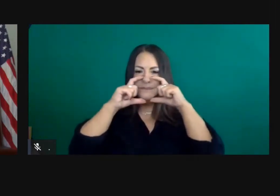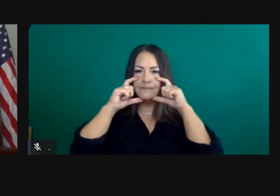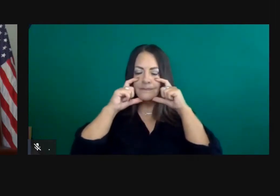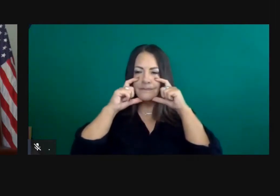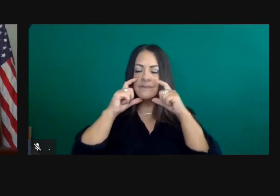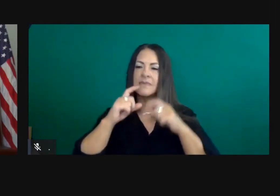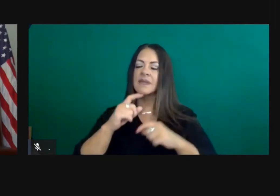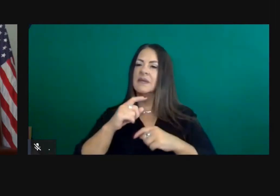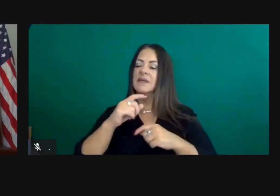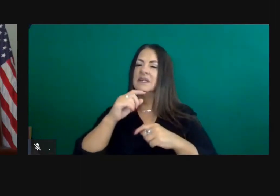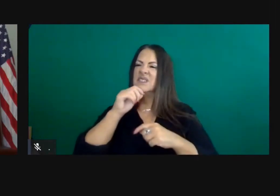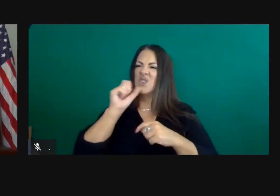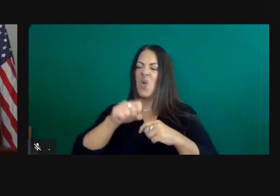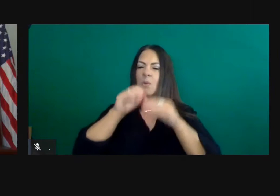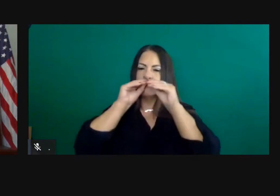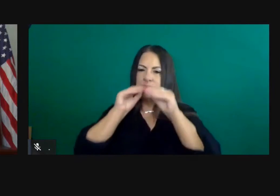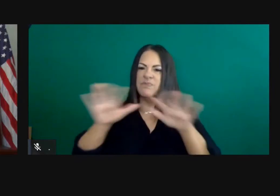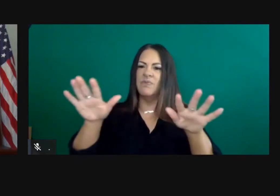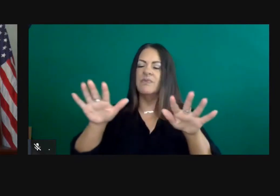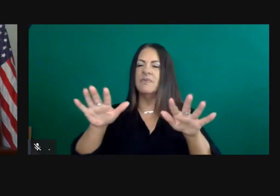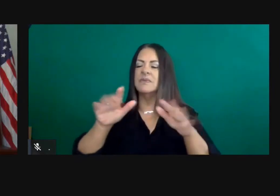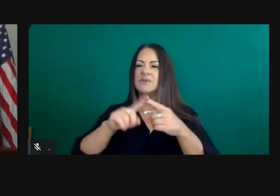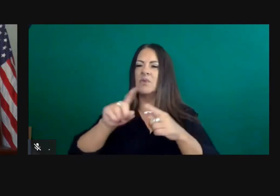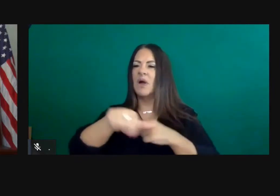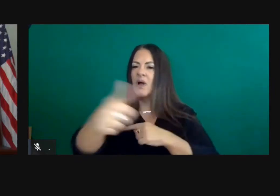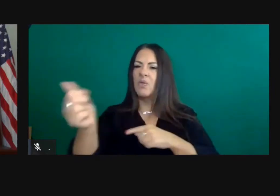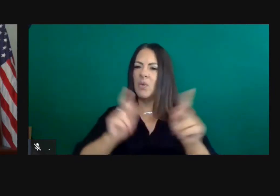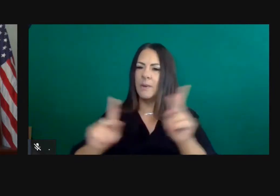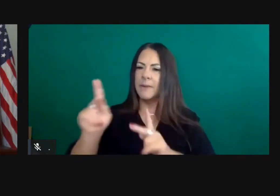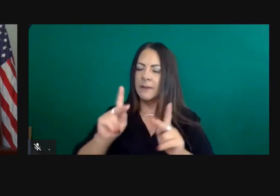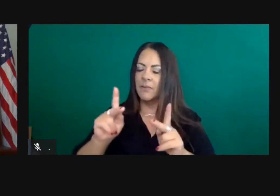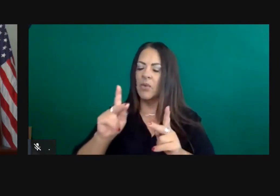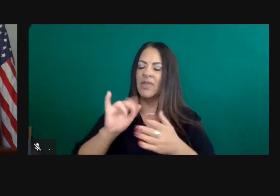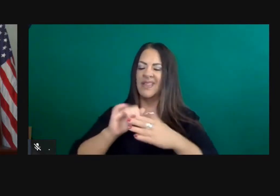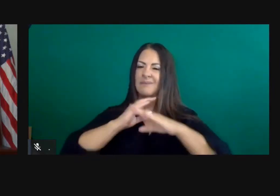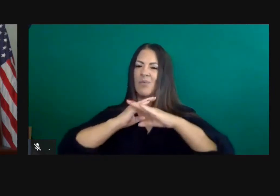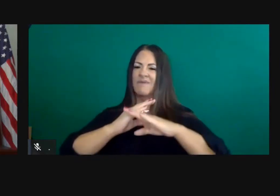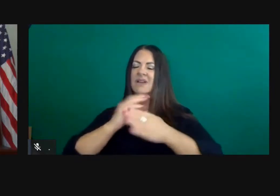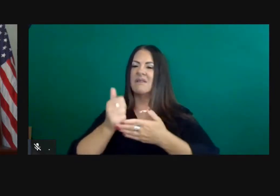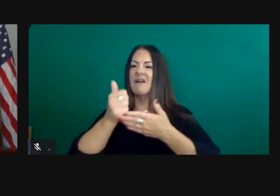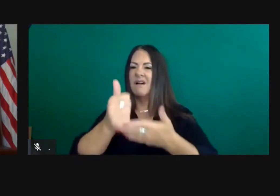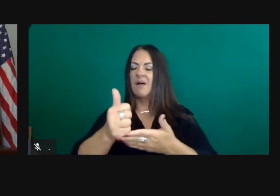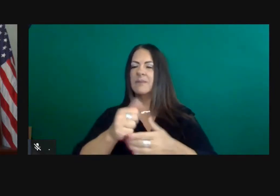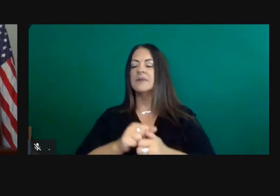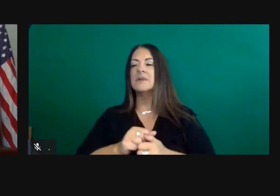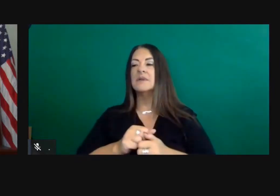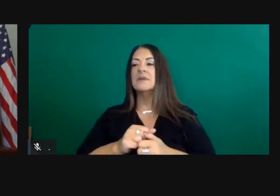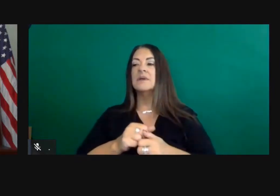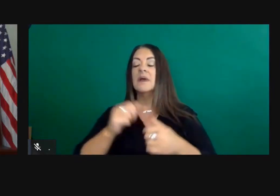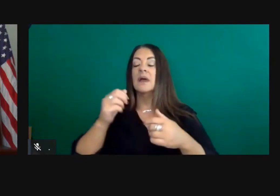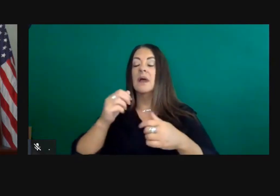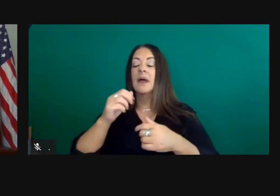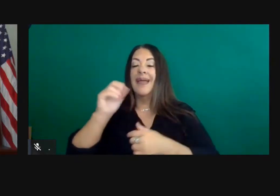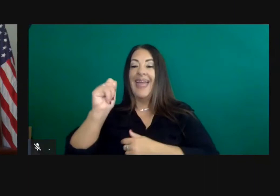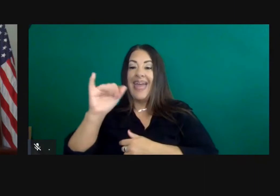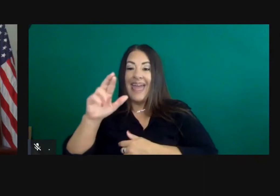that we avoid any transmission. The truth is that between droplets and